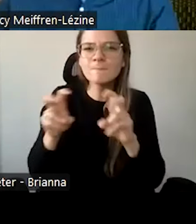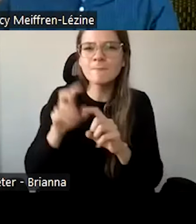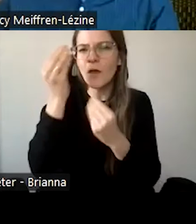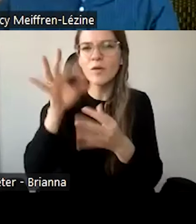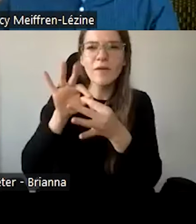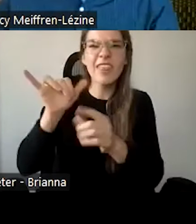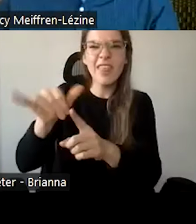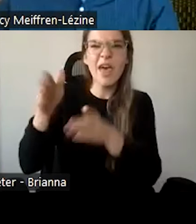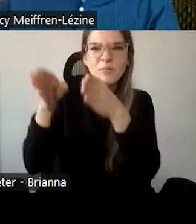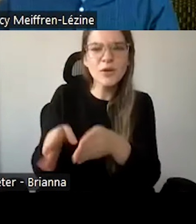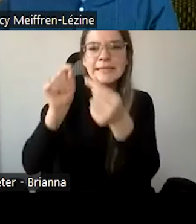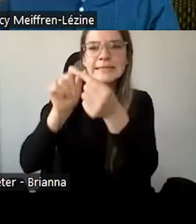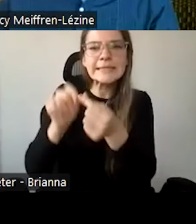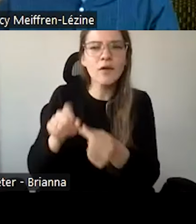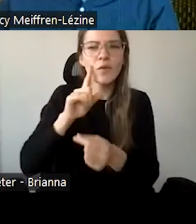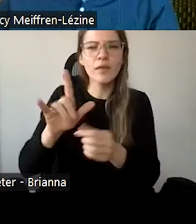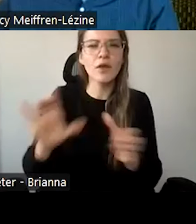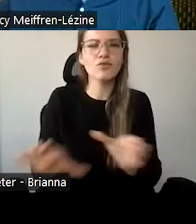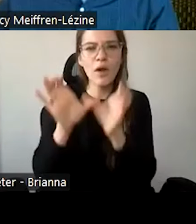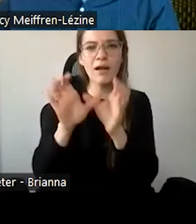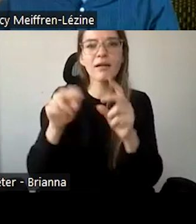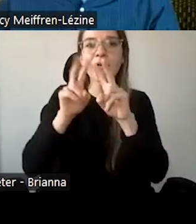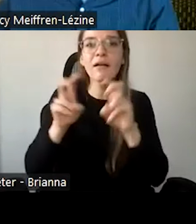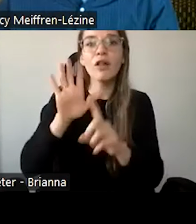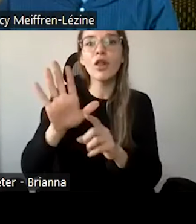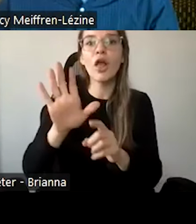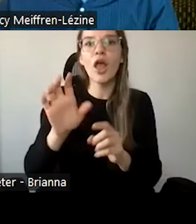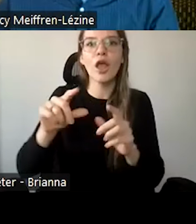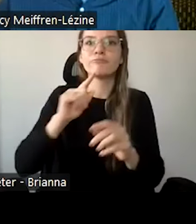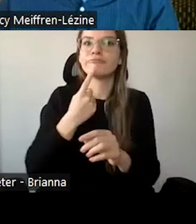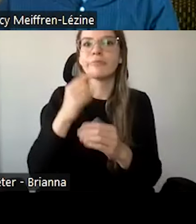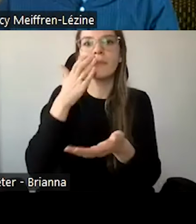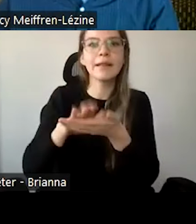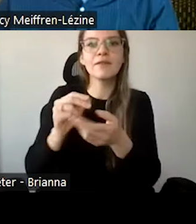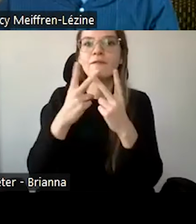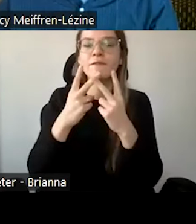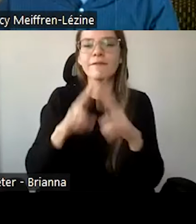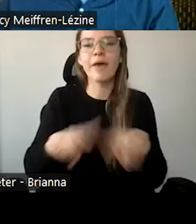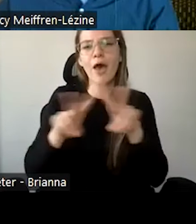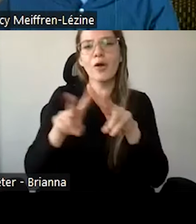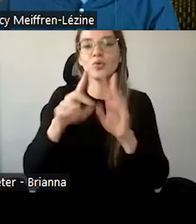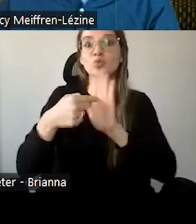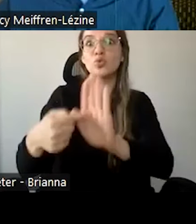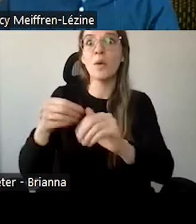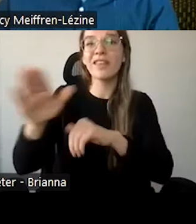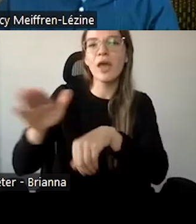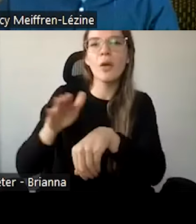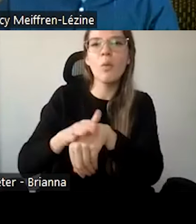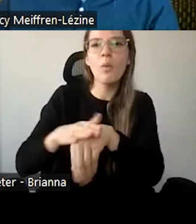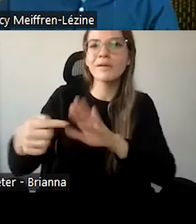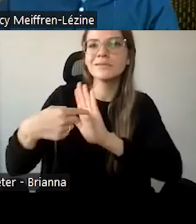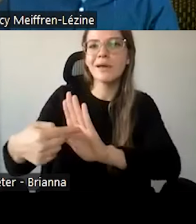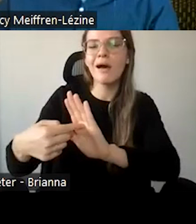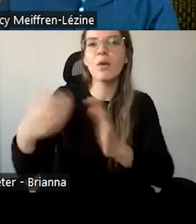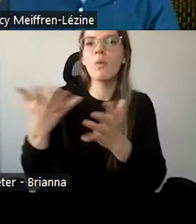of the crisis. You're looking at the critical beliefs and values that are expressed in those warning signs or expressed in